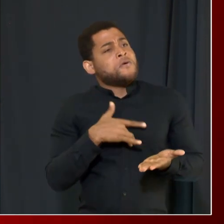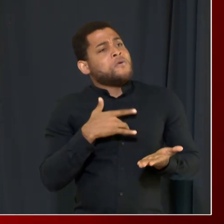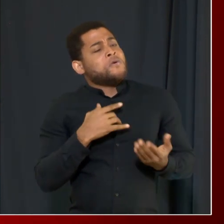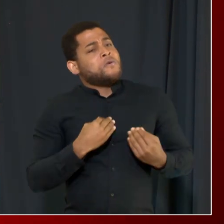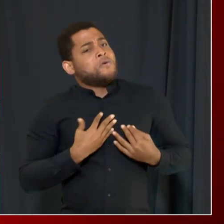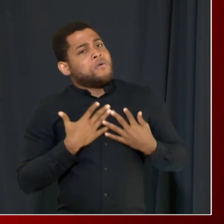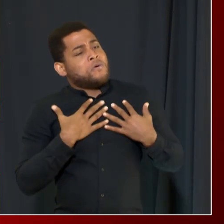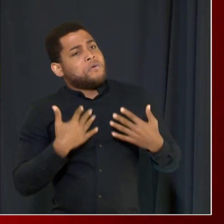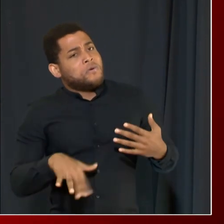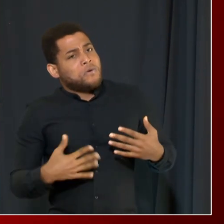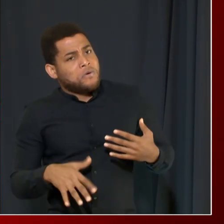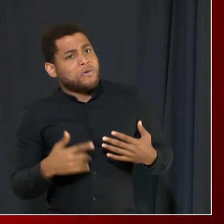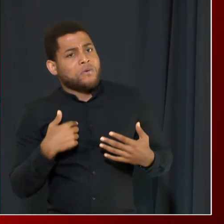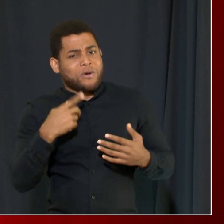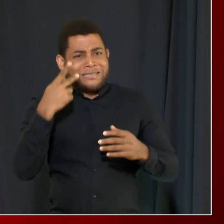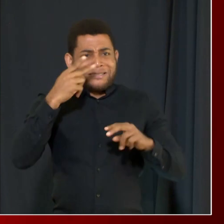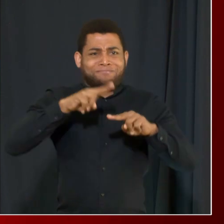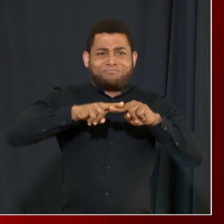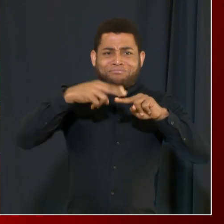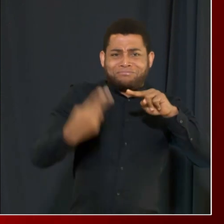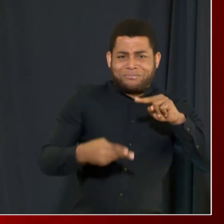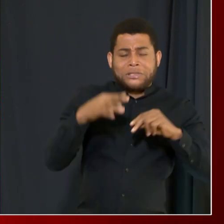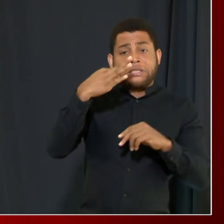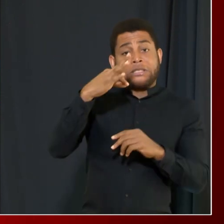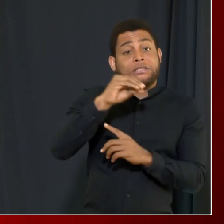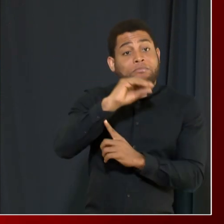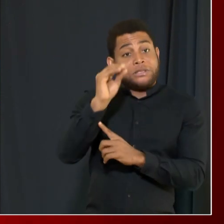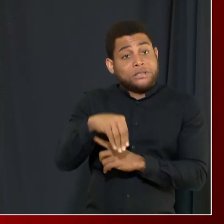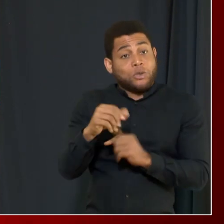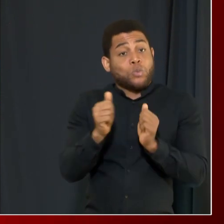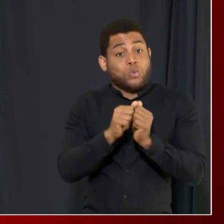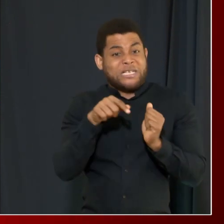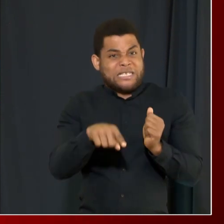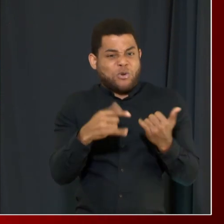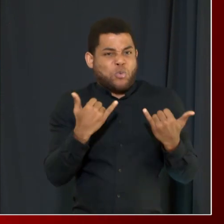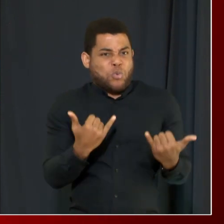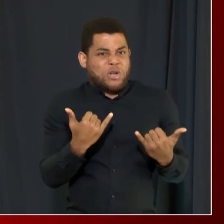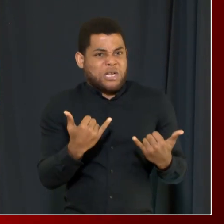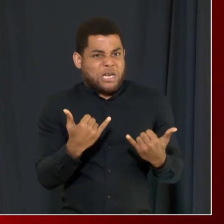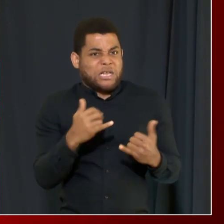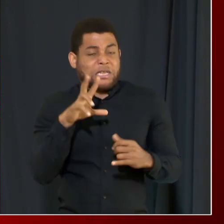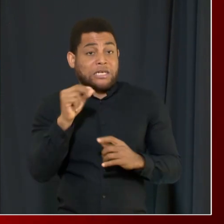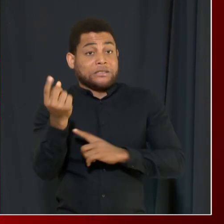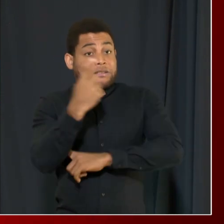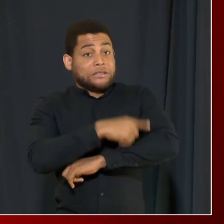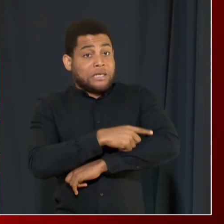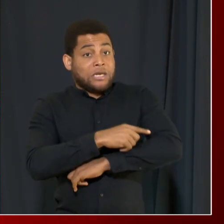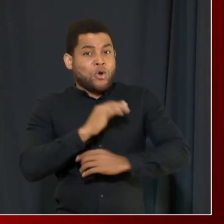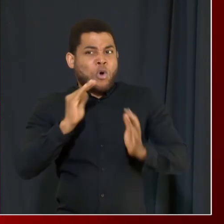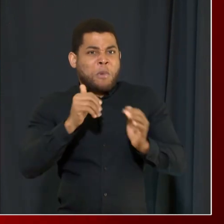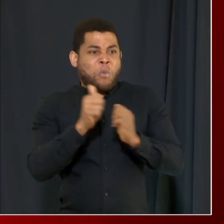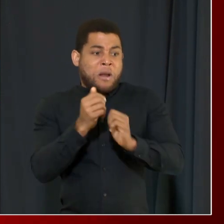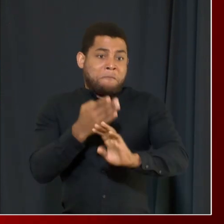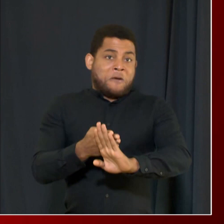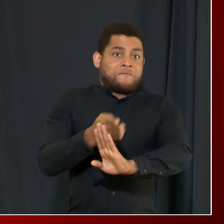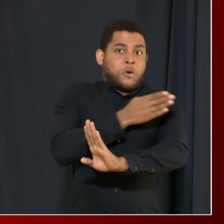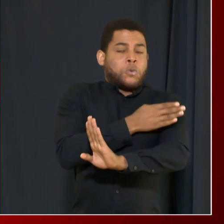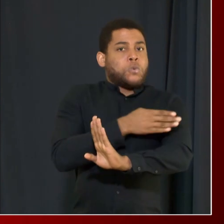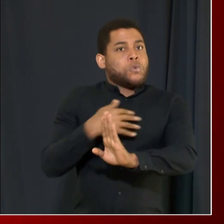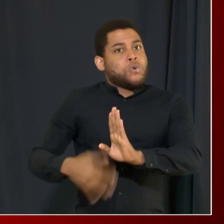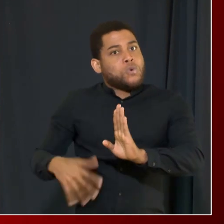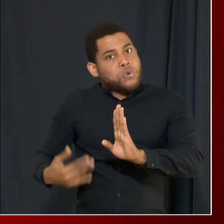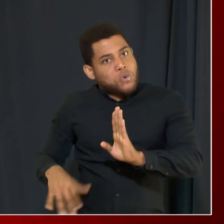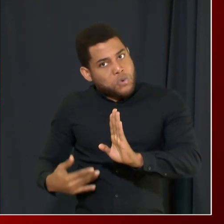that we're actually down 19% in this current 30-day period as compared to the previous, with significant decreases in robbery